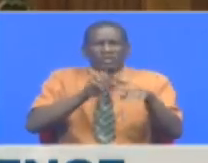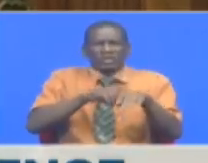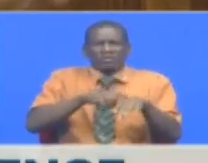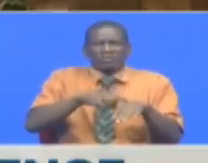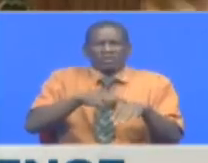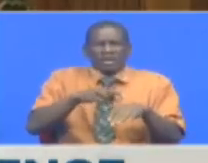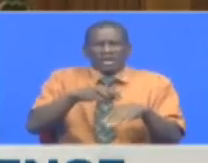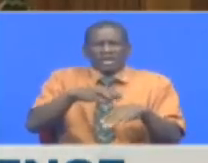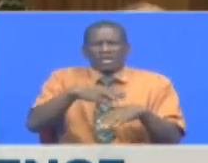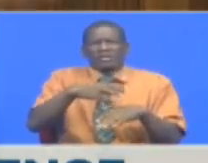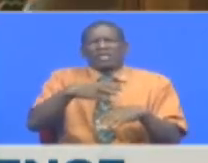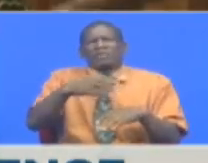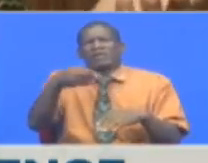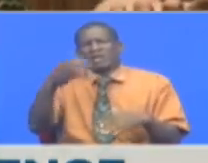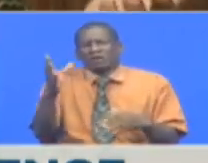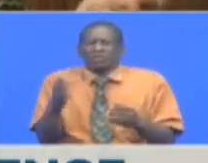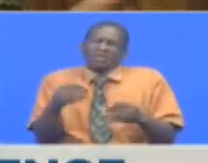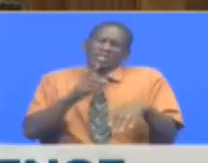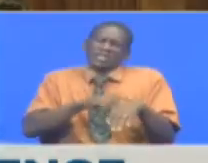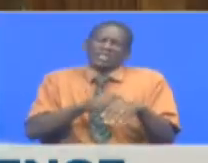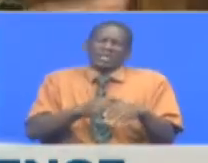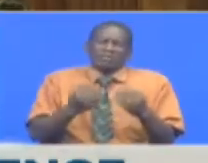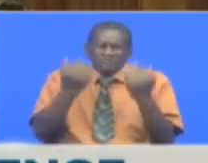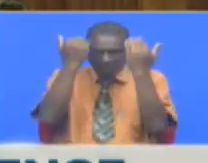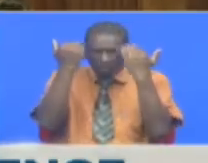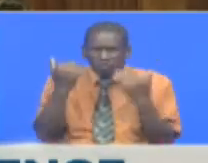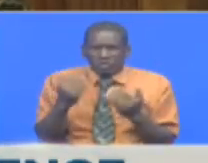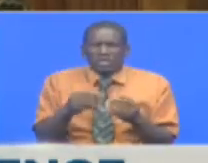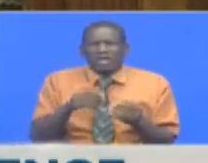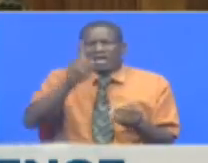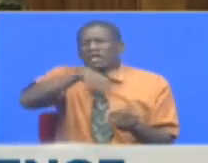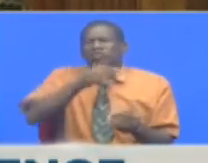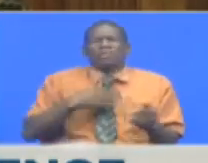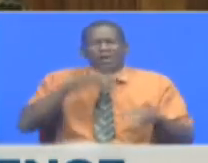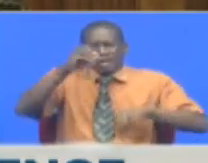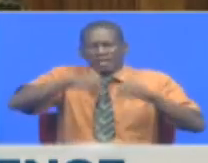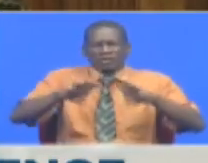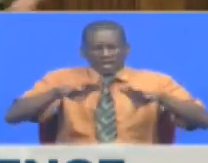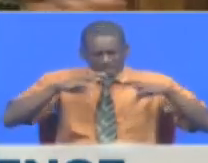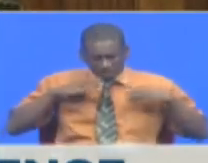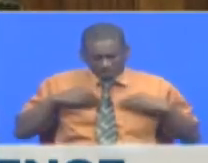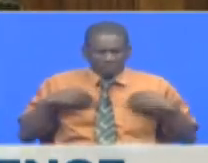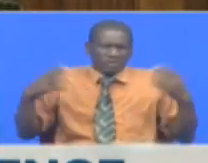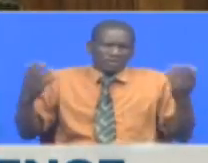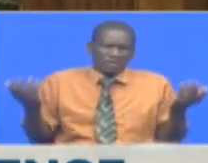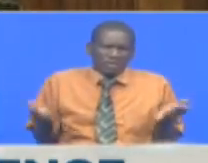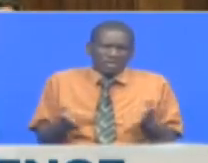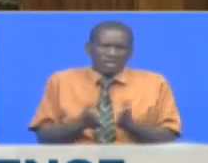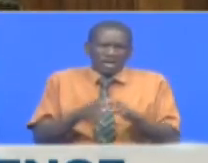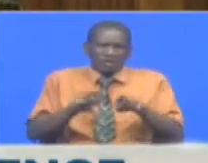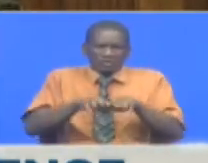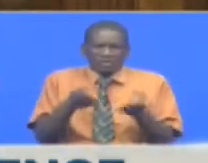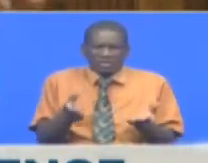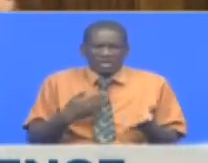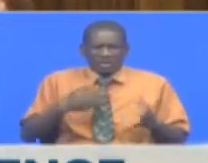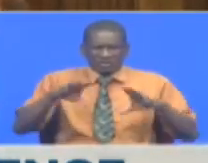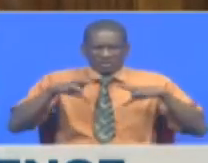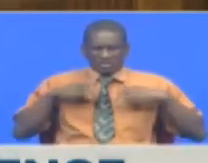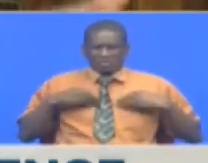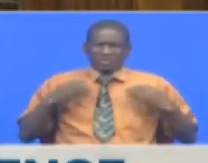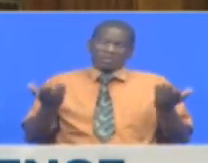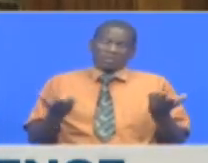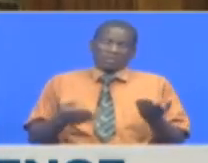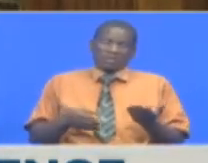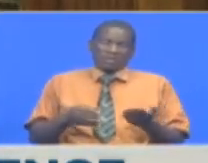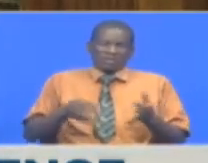my election was null and void, I accepted, moved on, And even this one, I will accept and move on. I